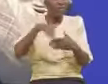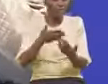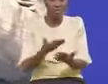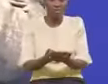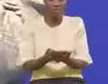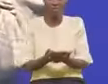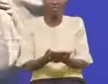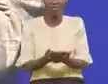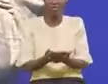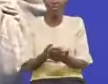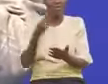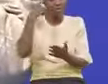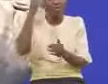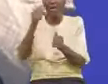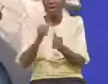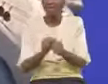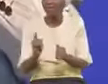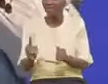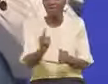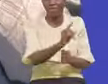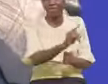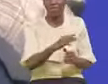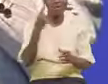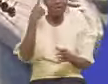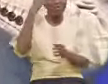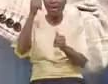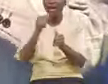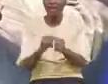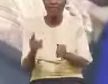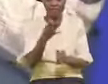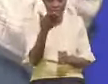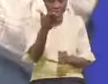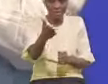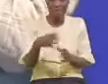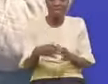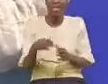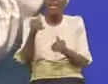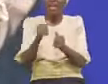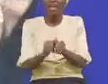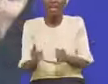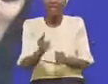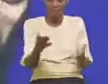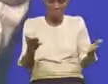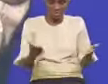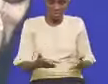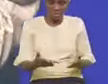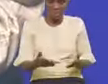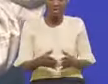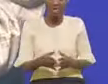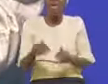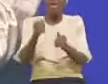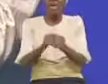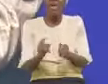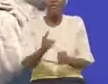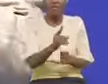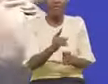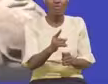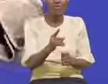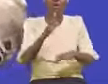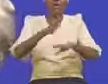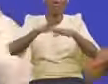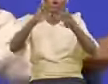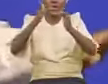ene. Ekhefura mokata tanta. Eche fere amesia meta, amesia mesi la fima, amesia